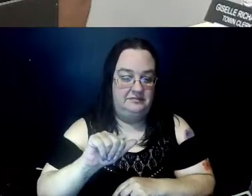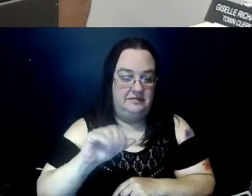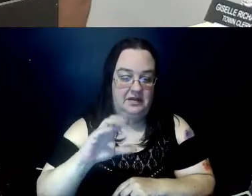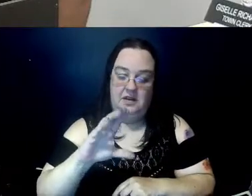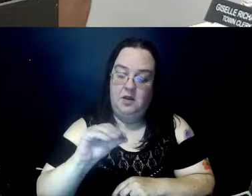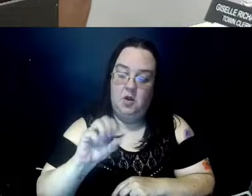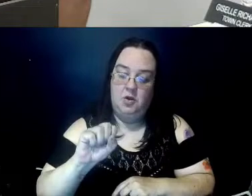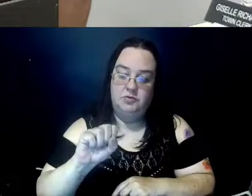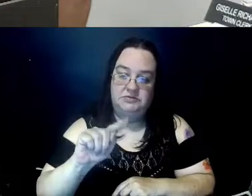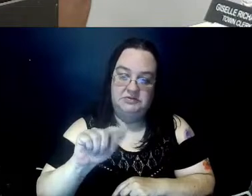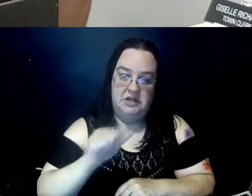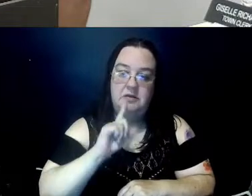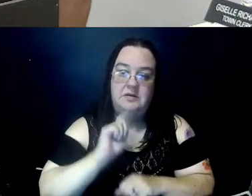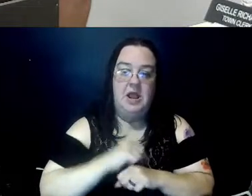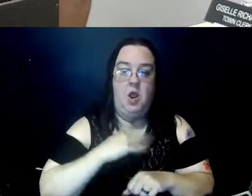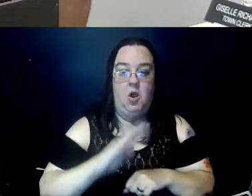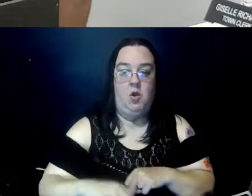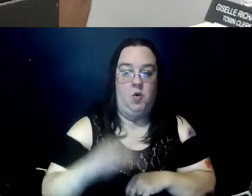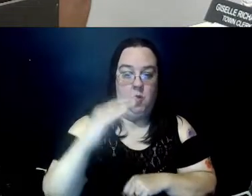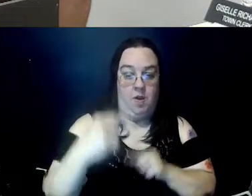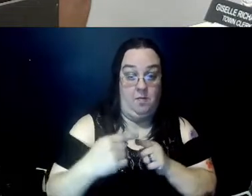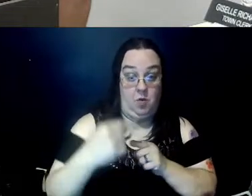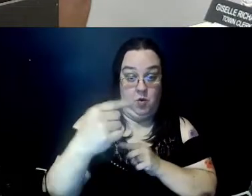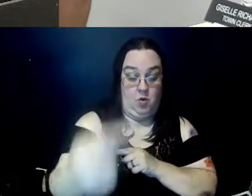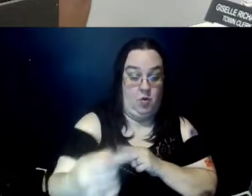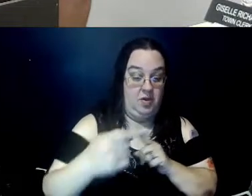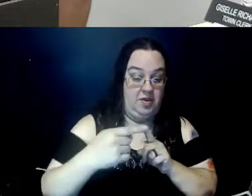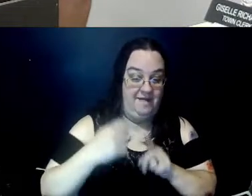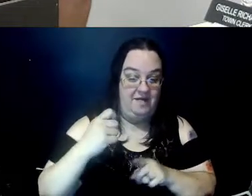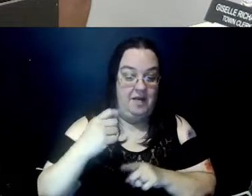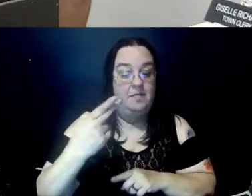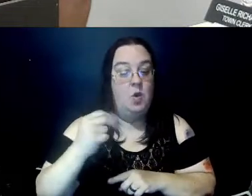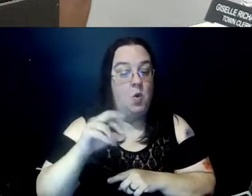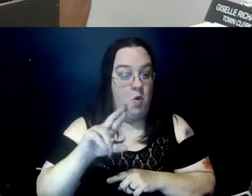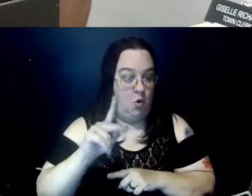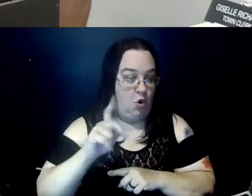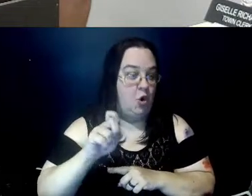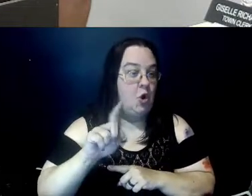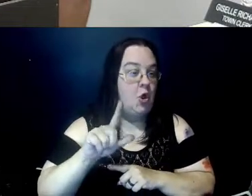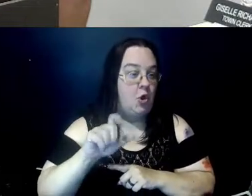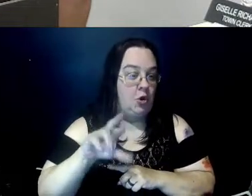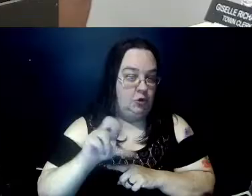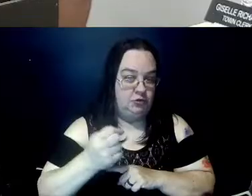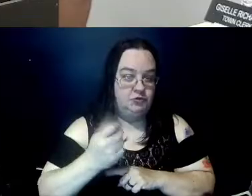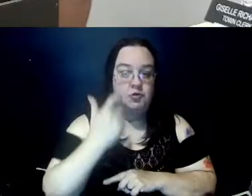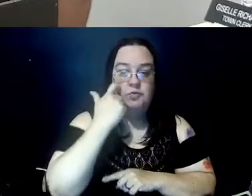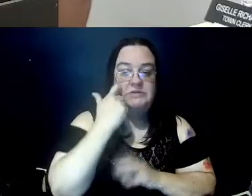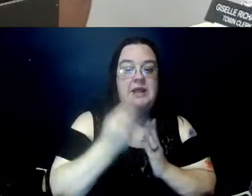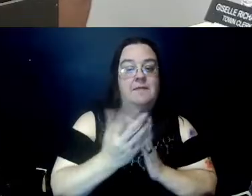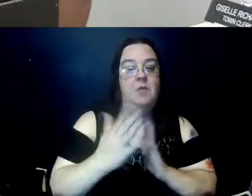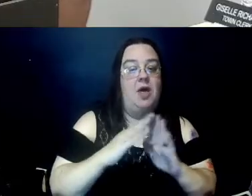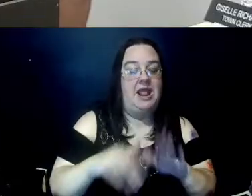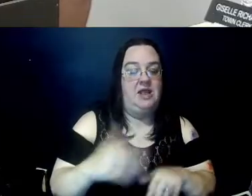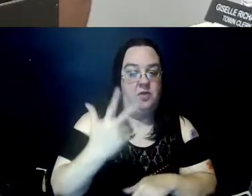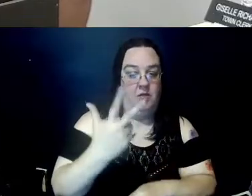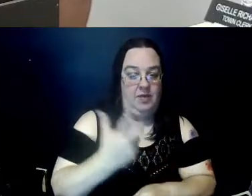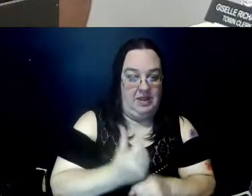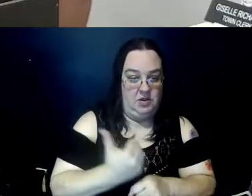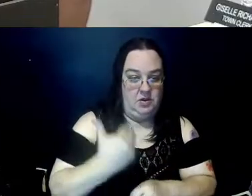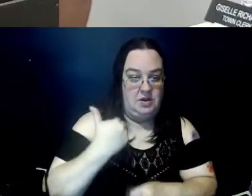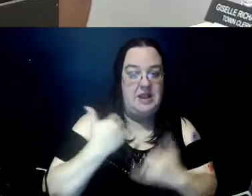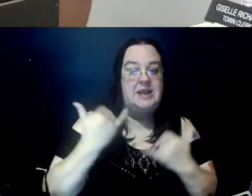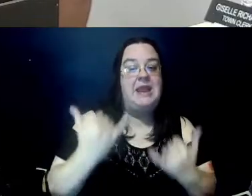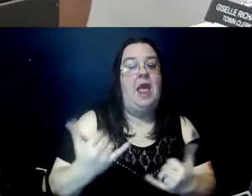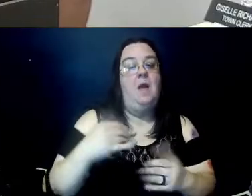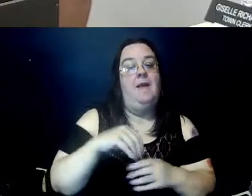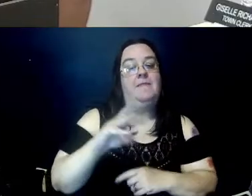I actually grew up right across the street from the Horklers, and recently bought a house 3 years ago, and I'm now in Ward